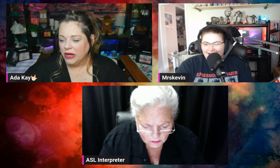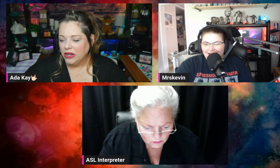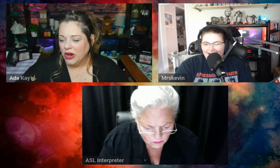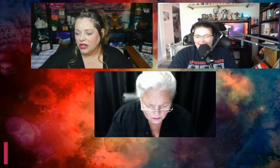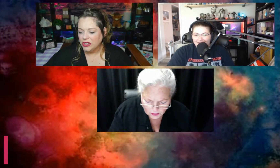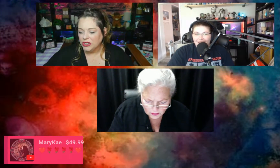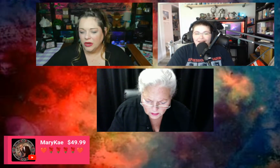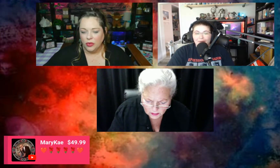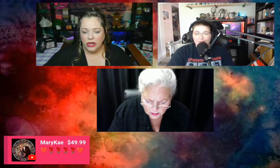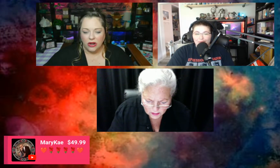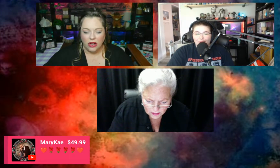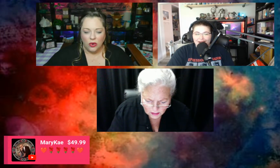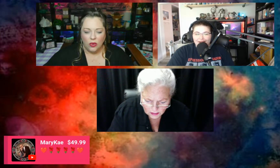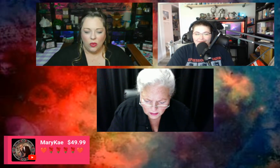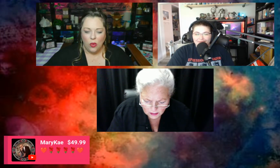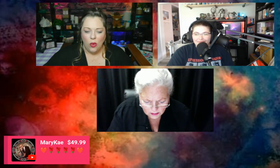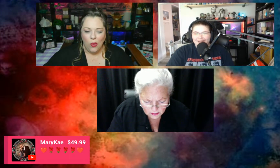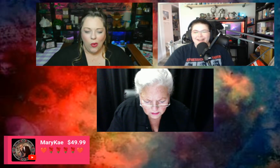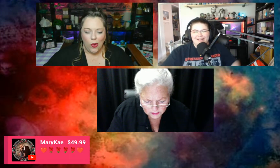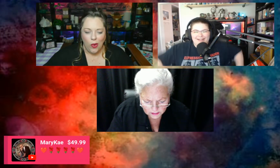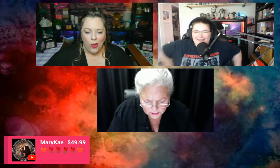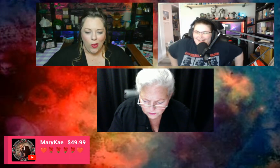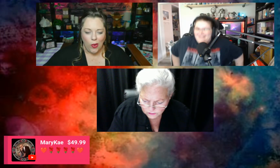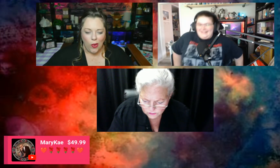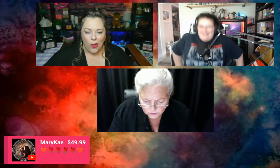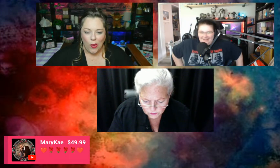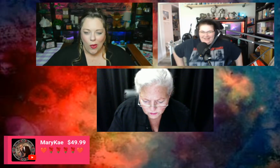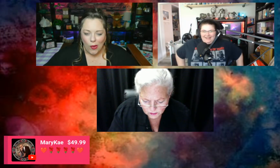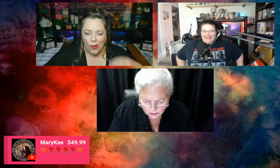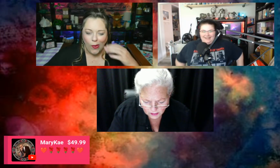Oh my I gosh. thought they and were we got- broken. Ooh.